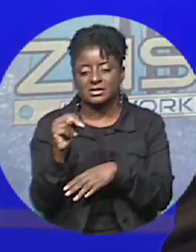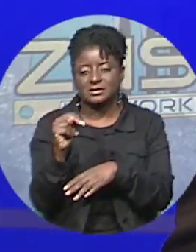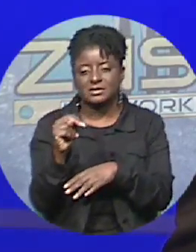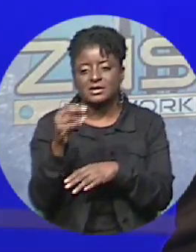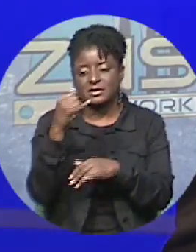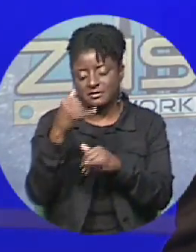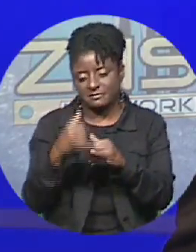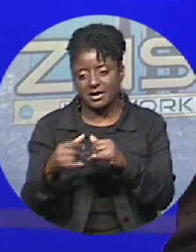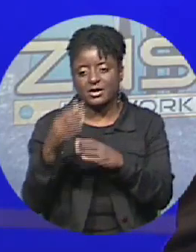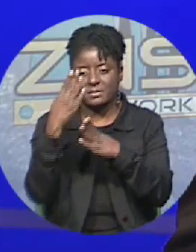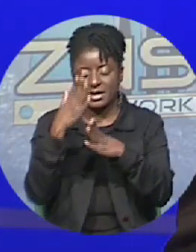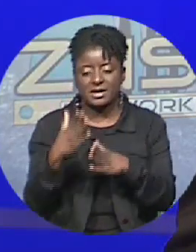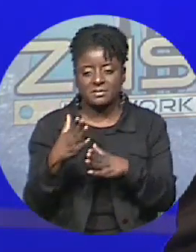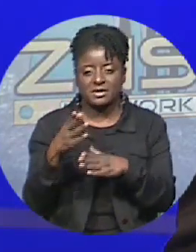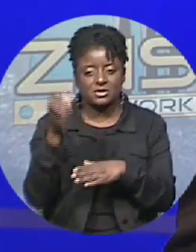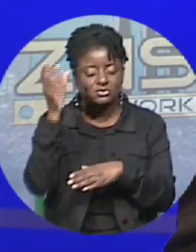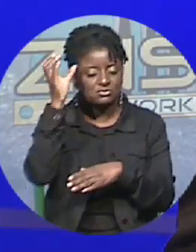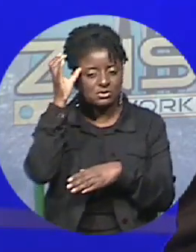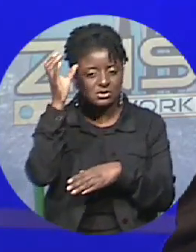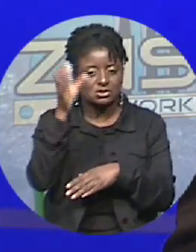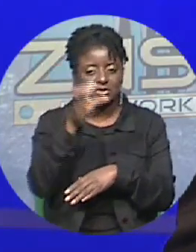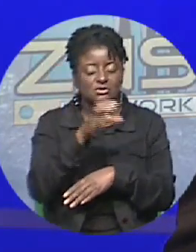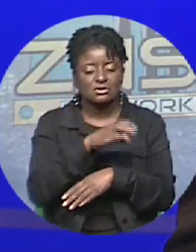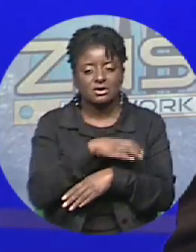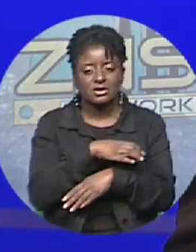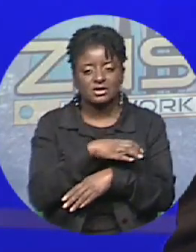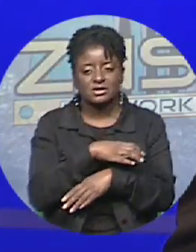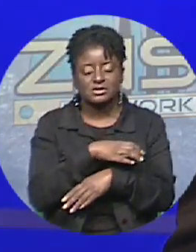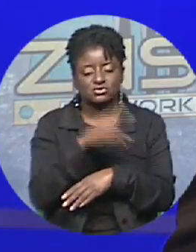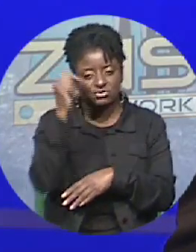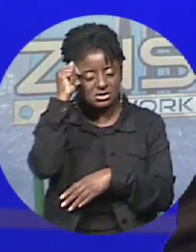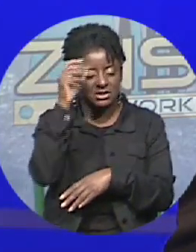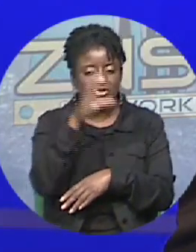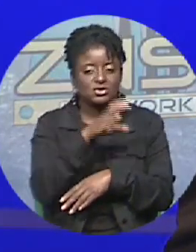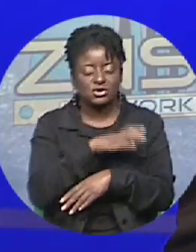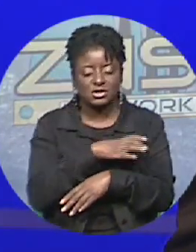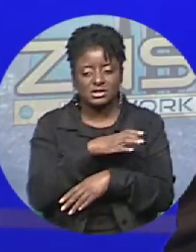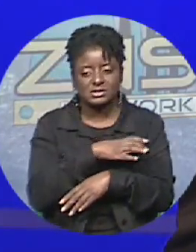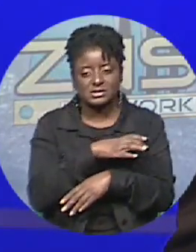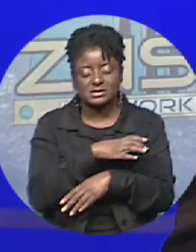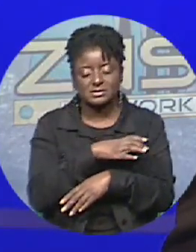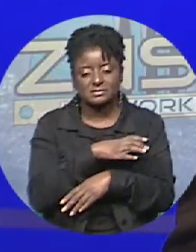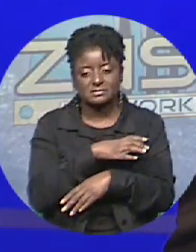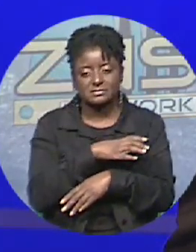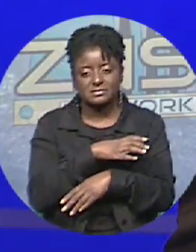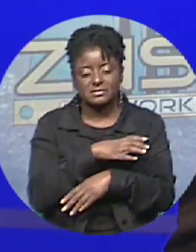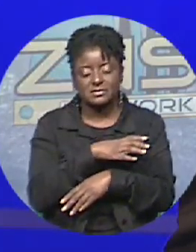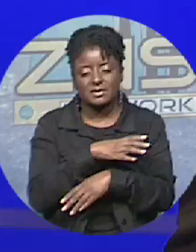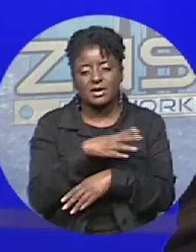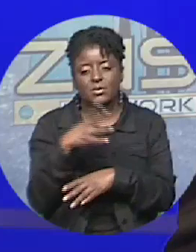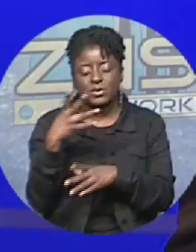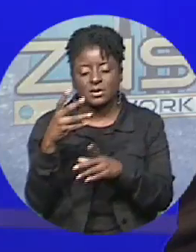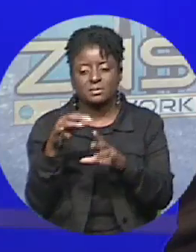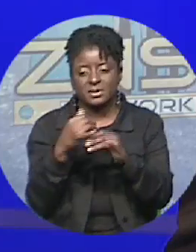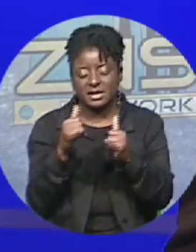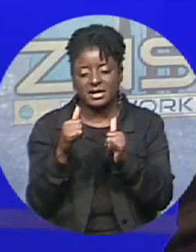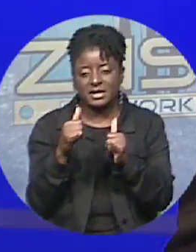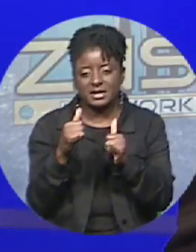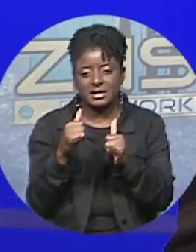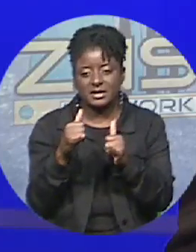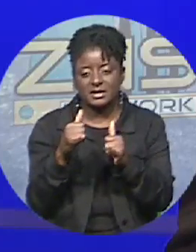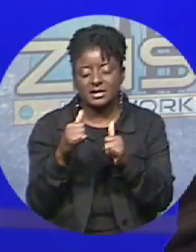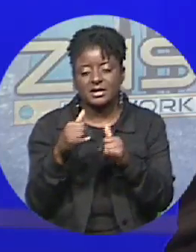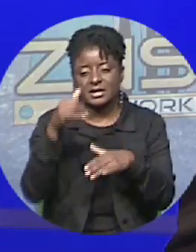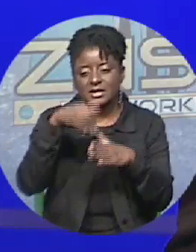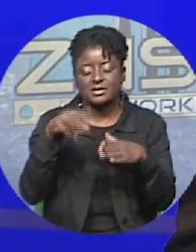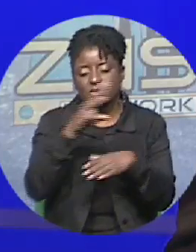tournament, Tristan Curtis, his 16th-seeded Coastal Carolina Chanticleers will take on top-seed Wisconsin in the West